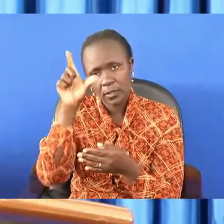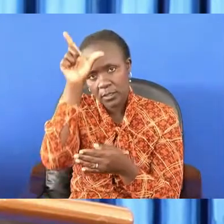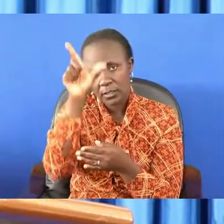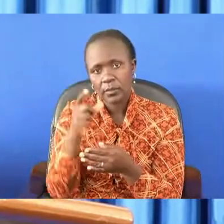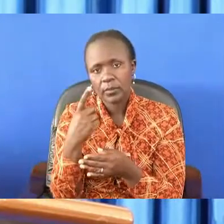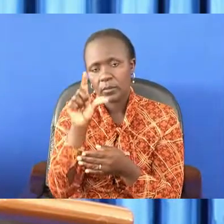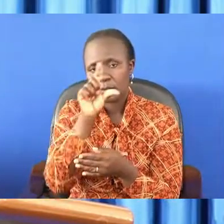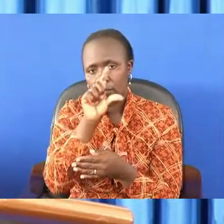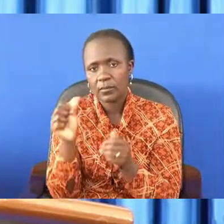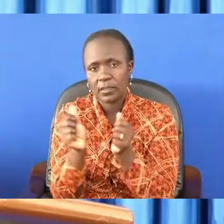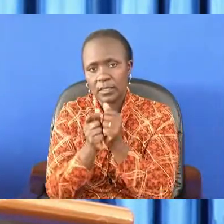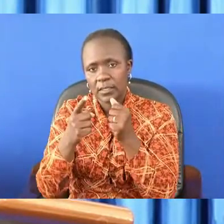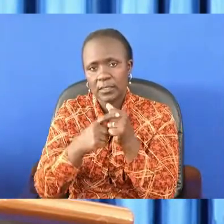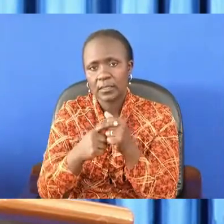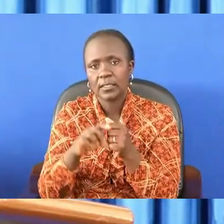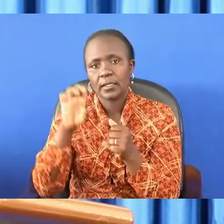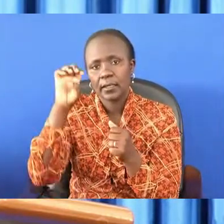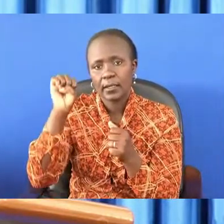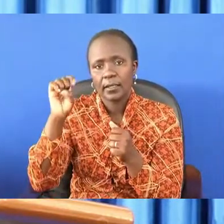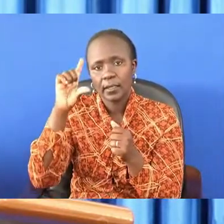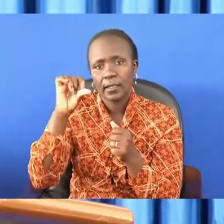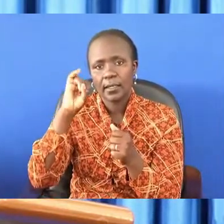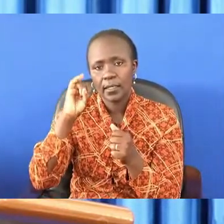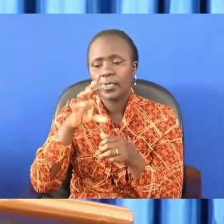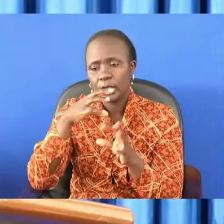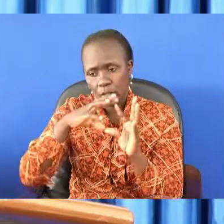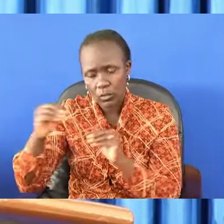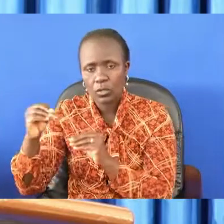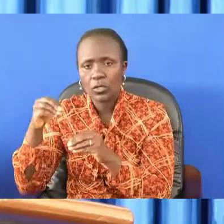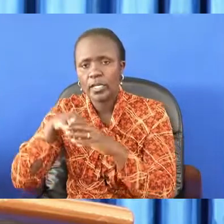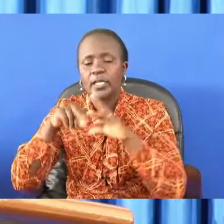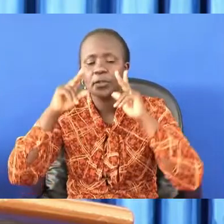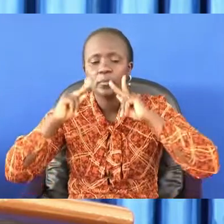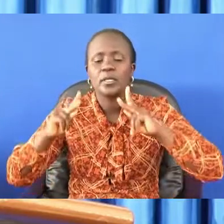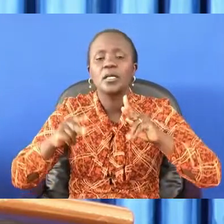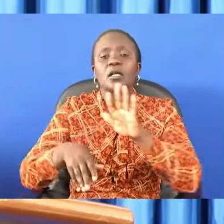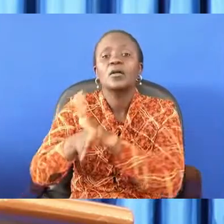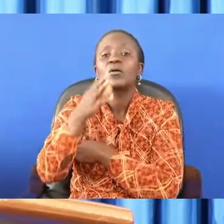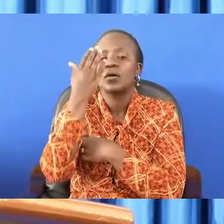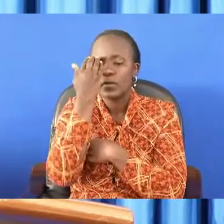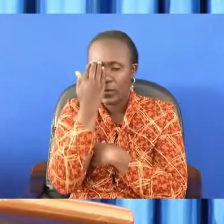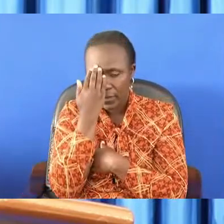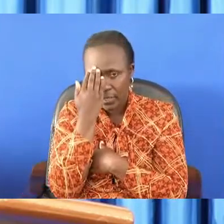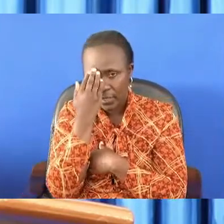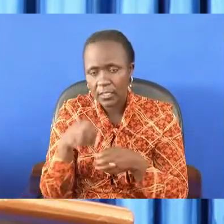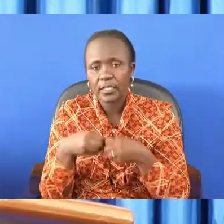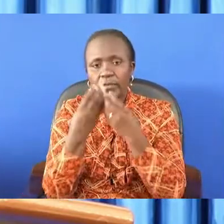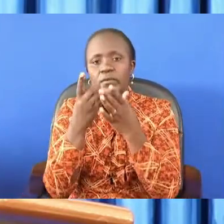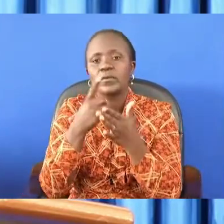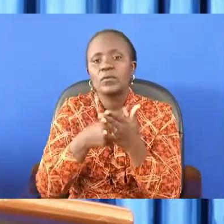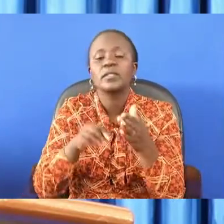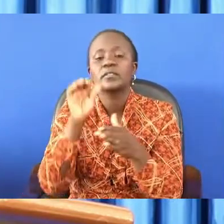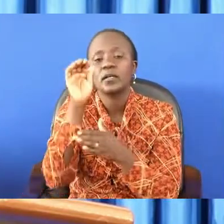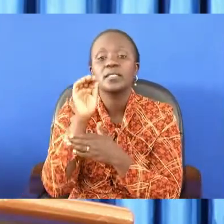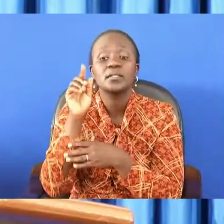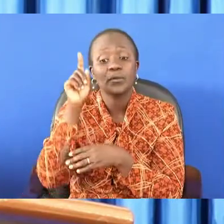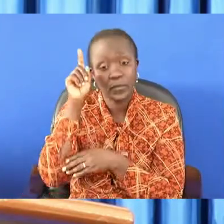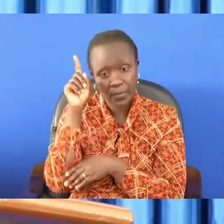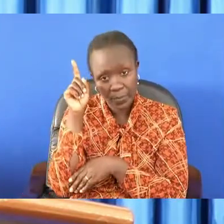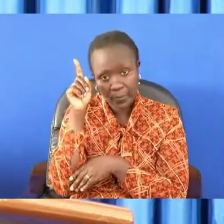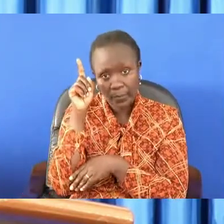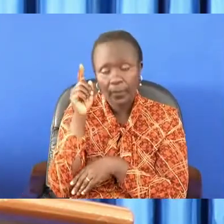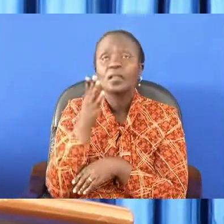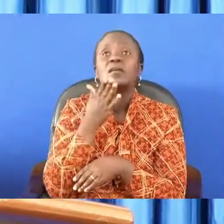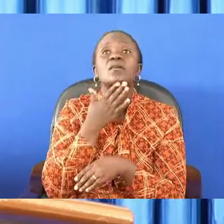17, and Eli said, "Go in peace, and may God of Israel grant you what you have asked of him."